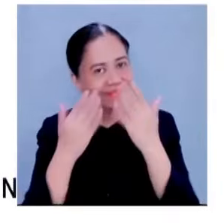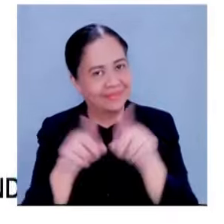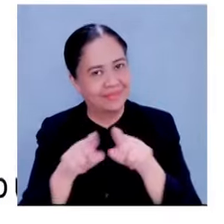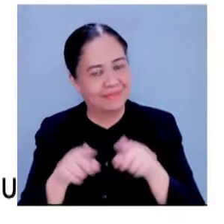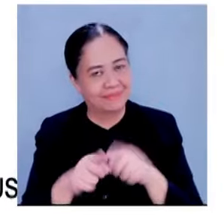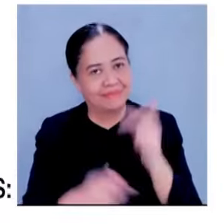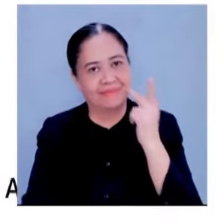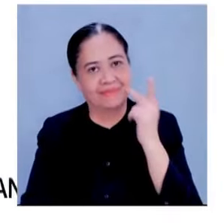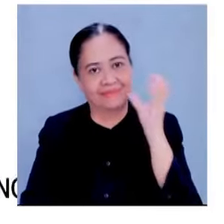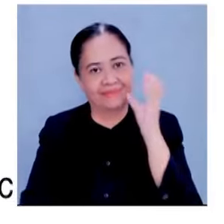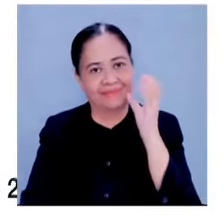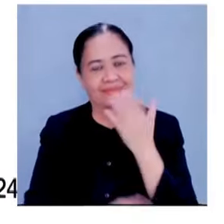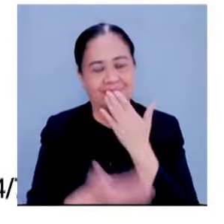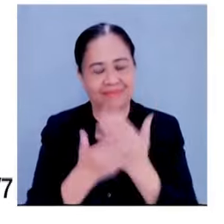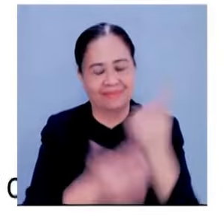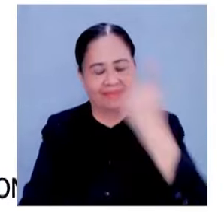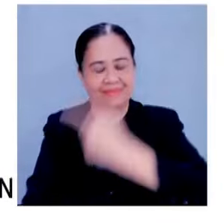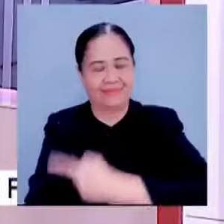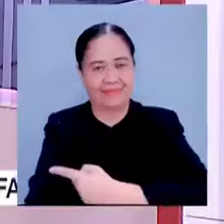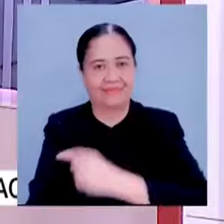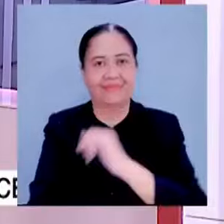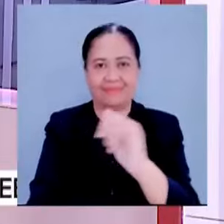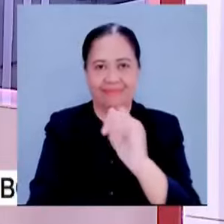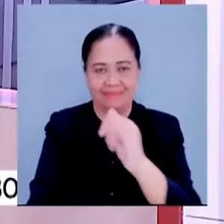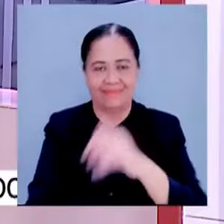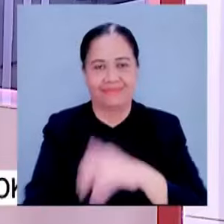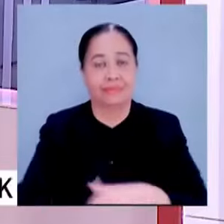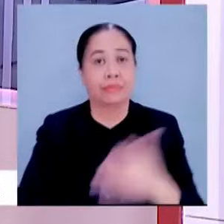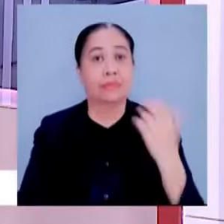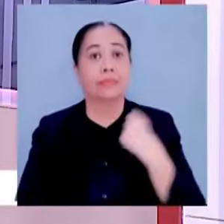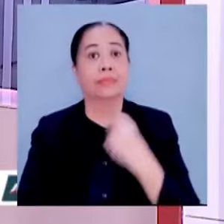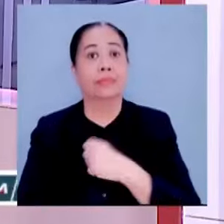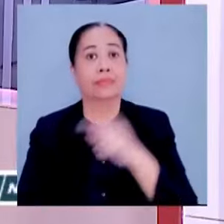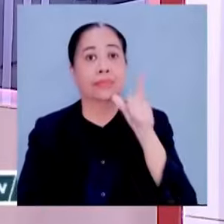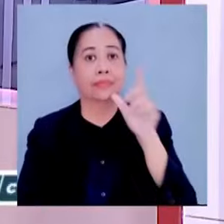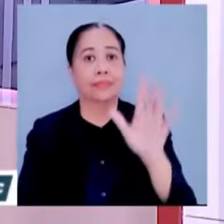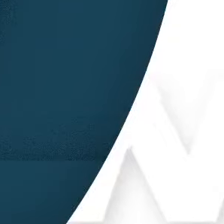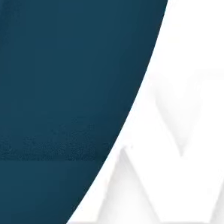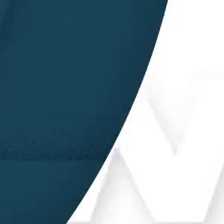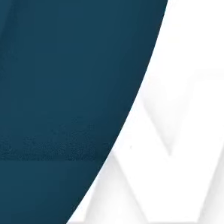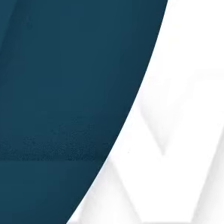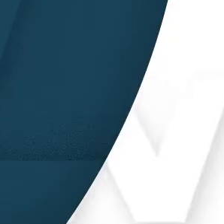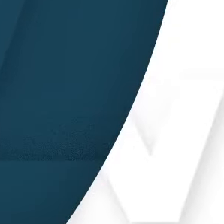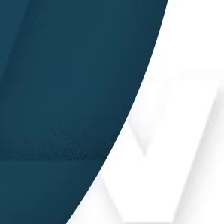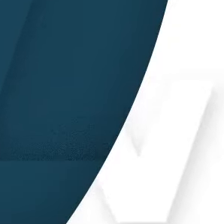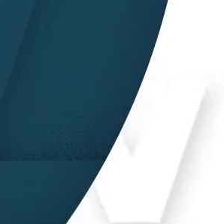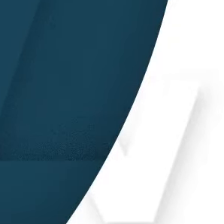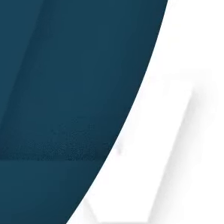Carmina. Thanks a lot. Have a good day. You too. Former Senator Laila De Lima there joining us this noon.